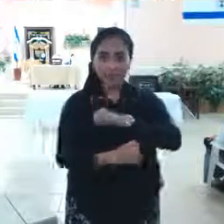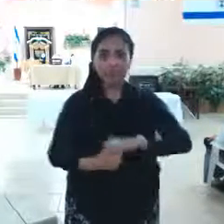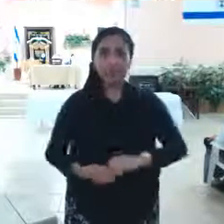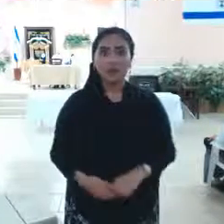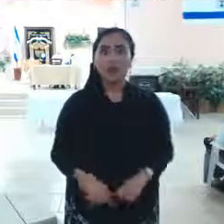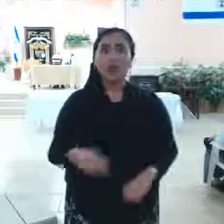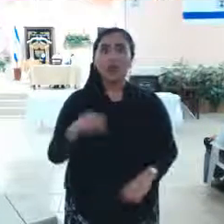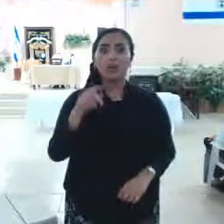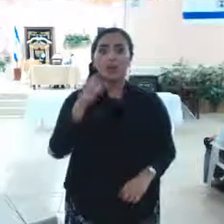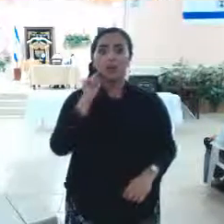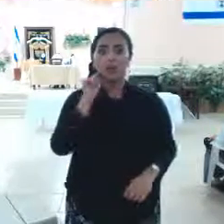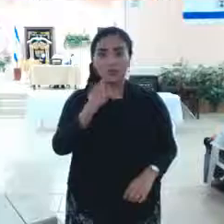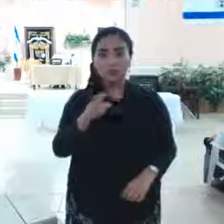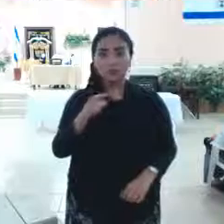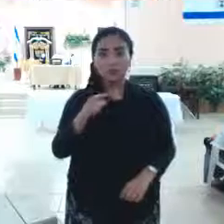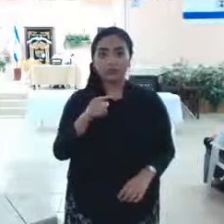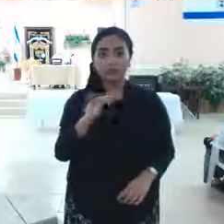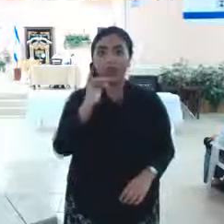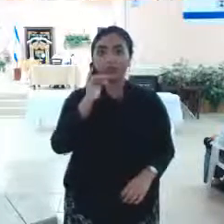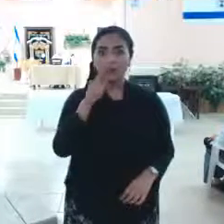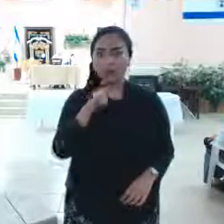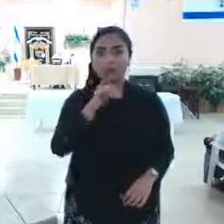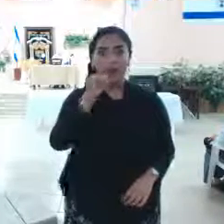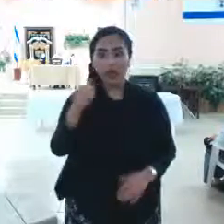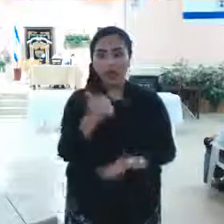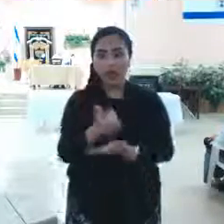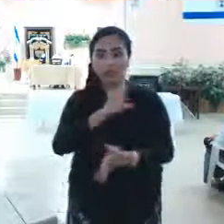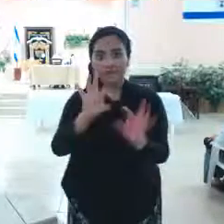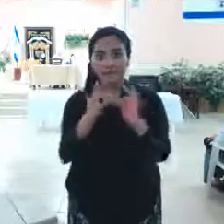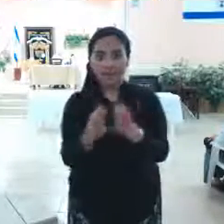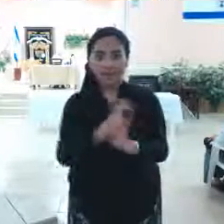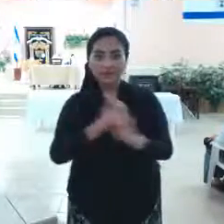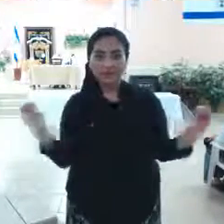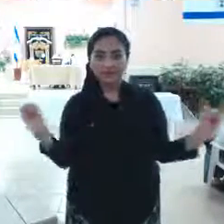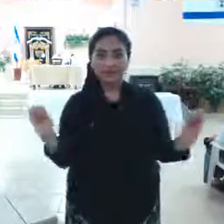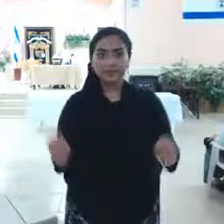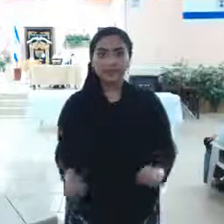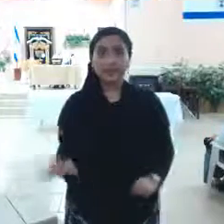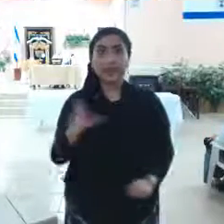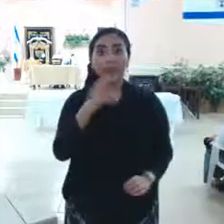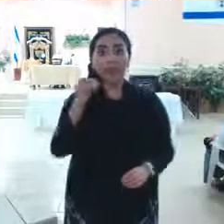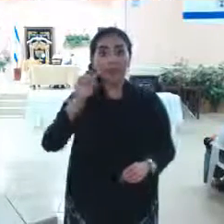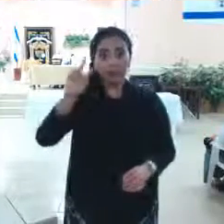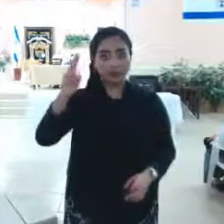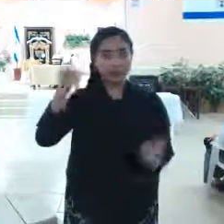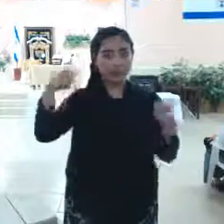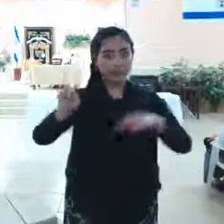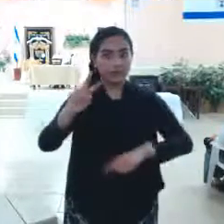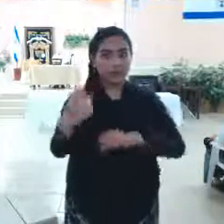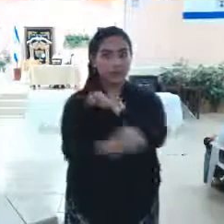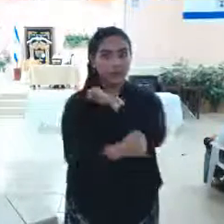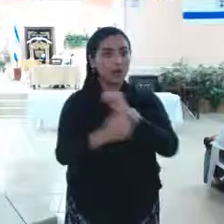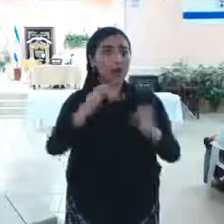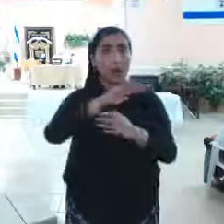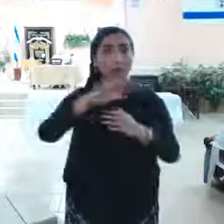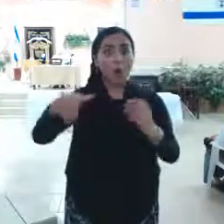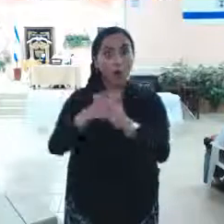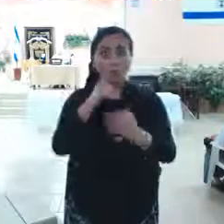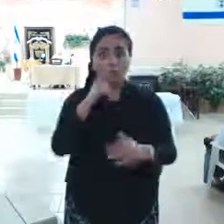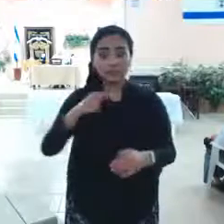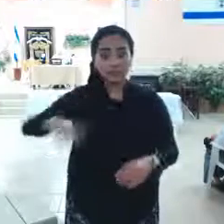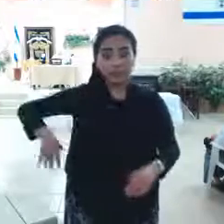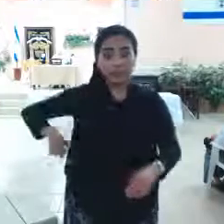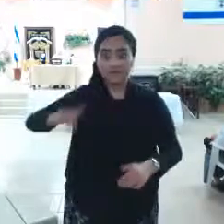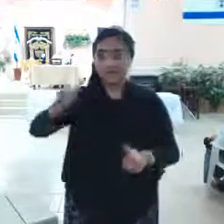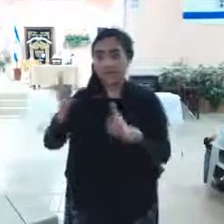being able to do it, you were a stumbling block for your family. Pesach Sheni is coming. All